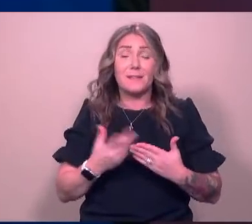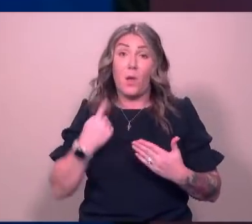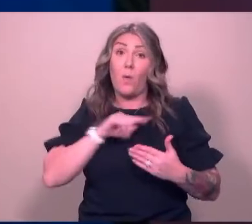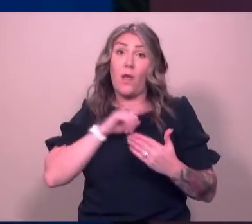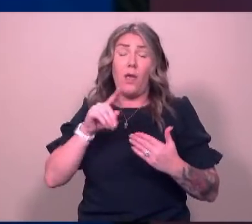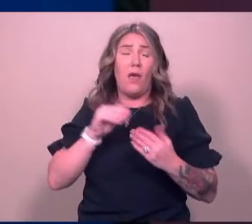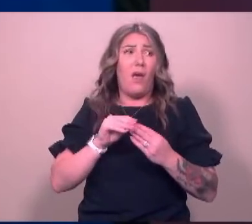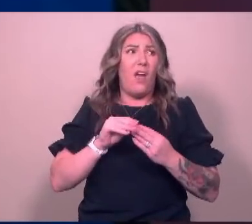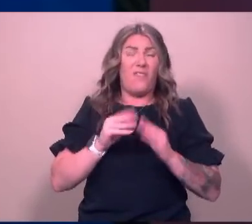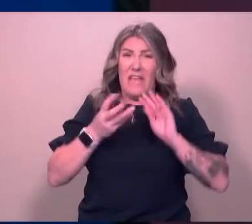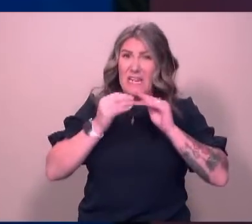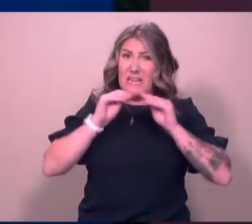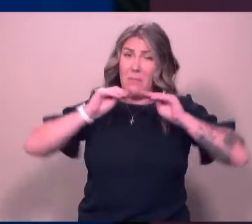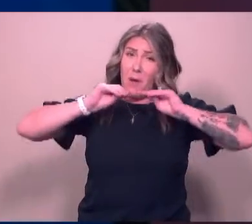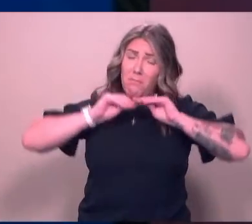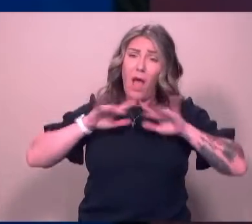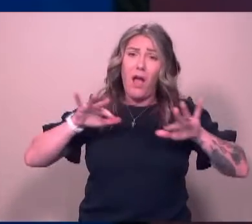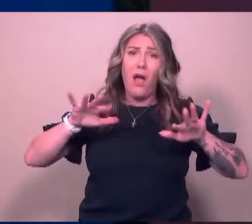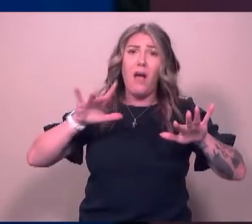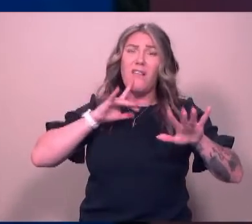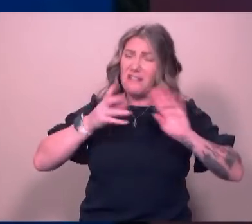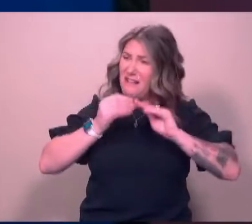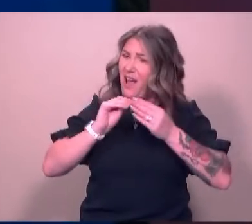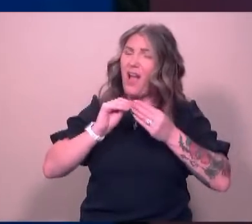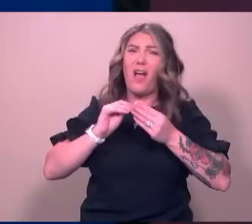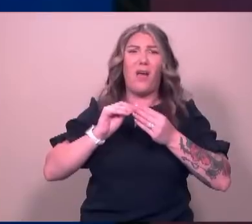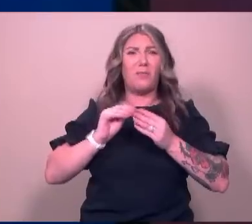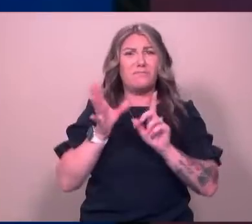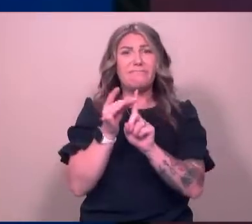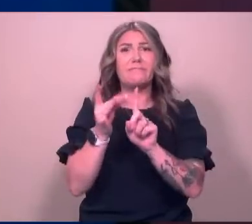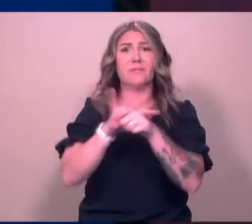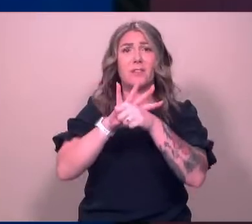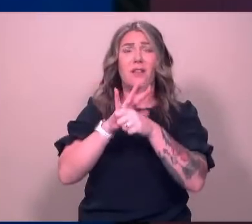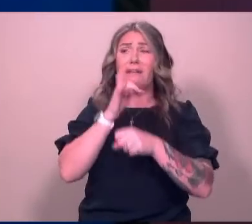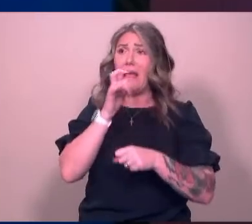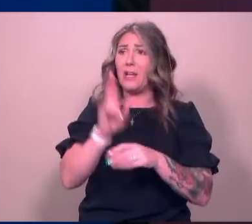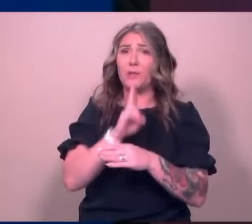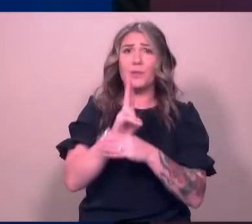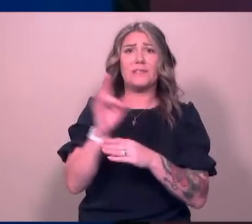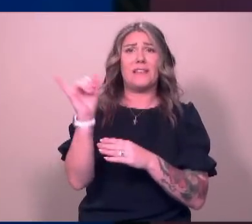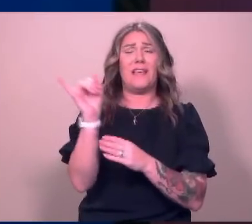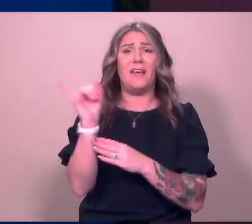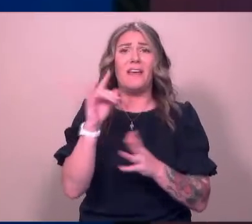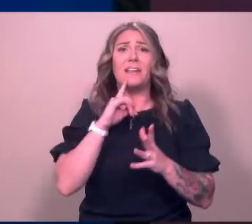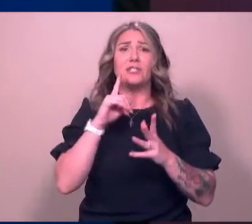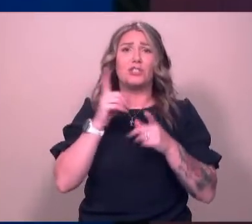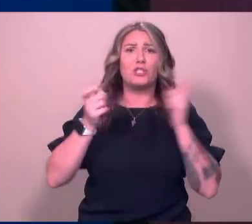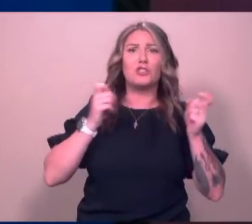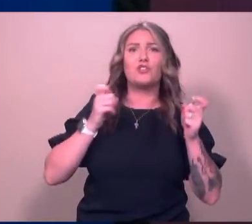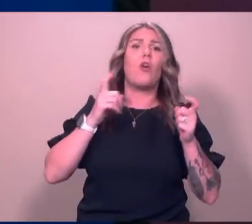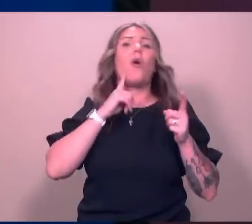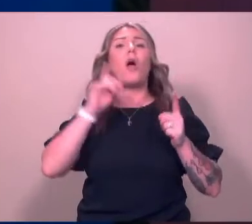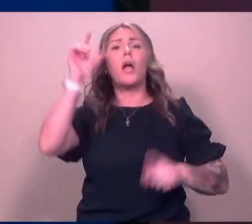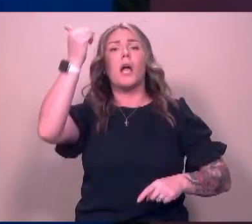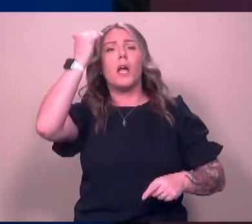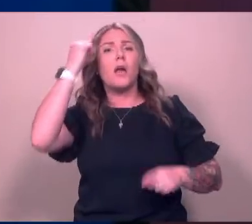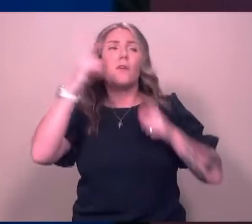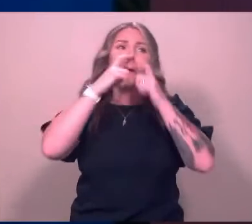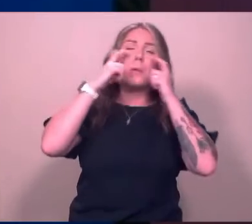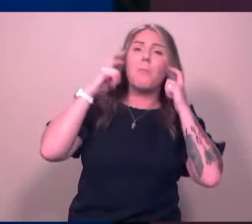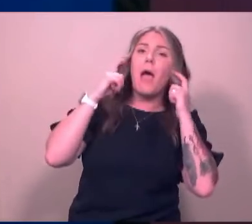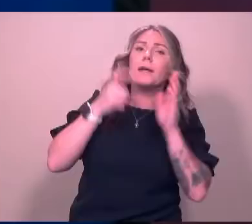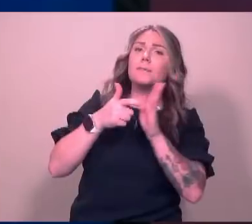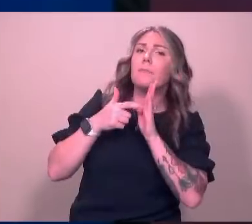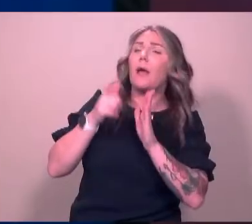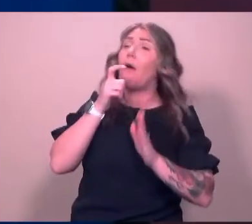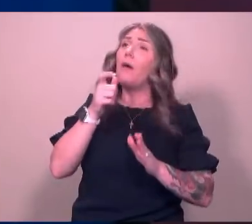exploding number of COVID-19 patients. People aren't using good infection control. Governments have backed off mask mandates because they think they're unpopular. And